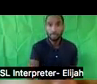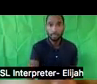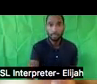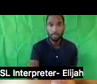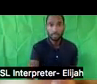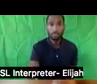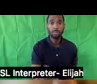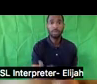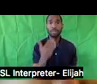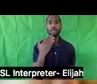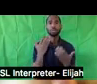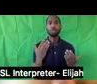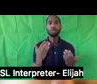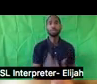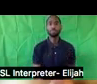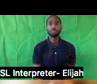Thank you so much.